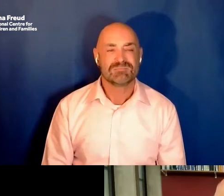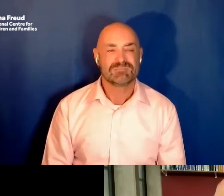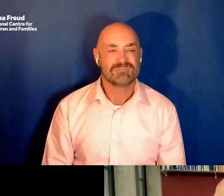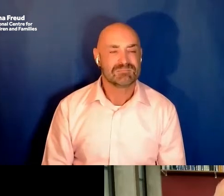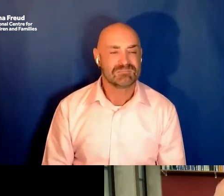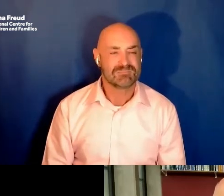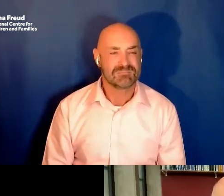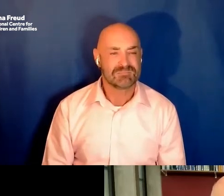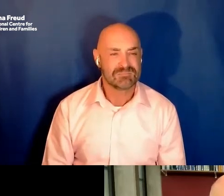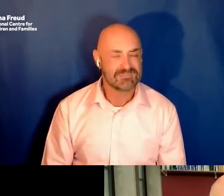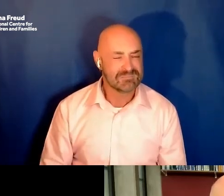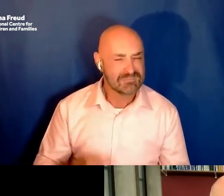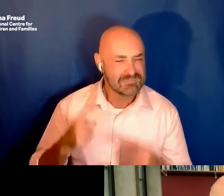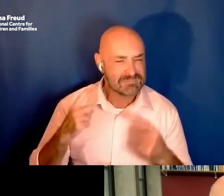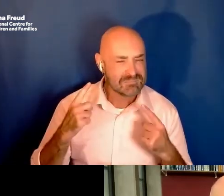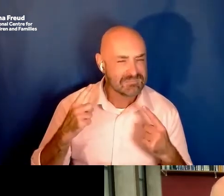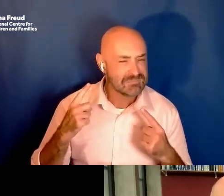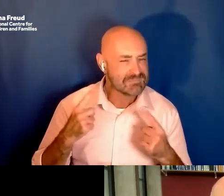Maybe the sound will